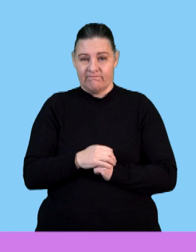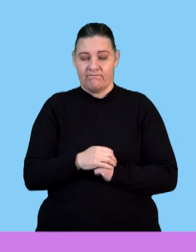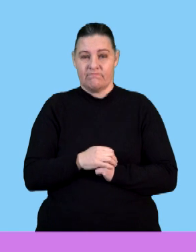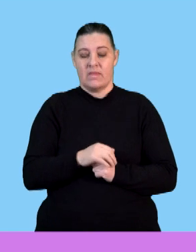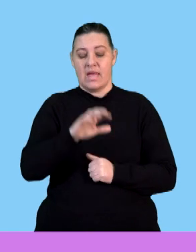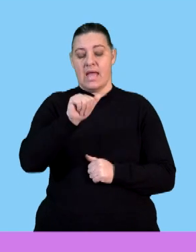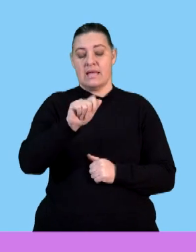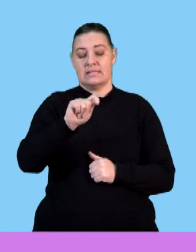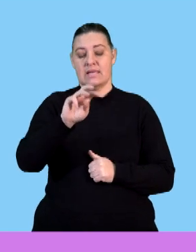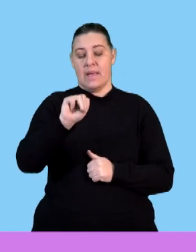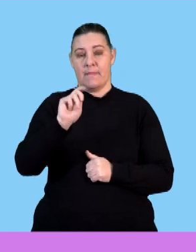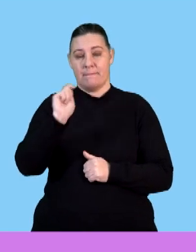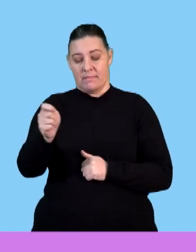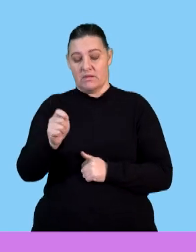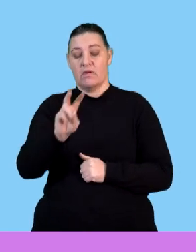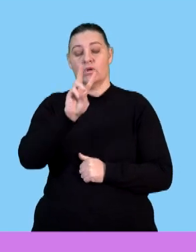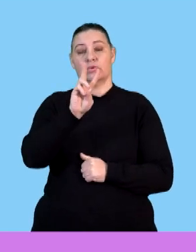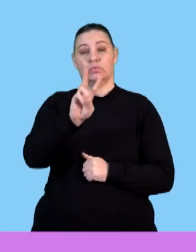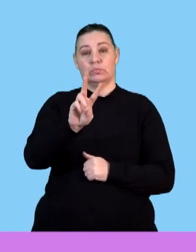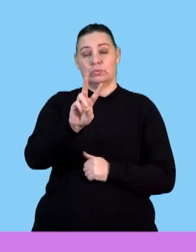there's an ATM payment of